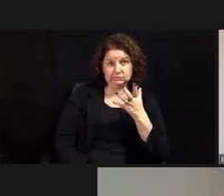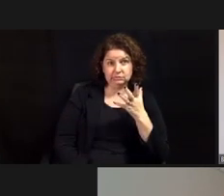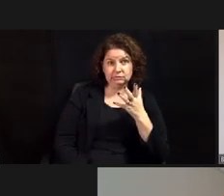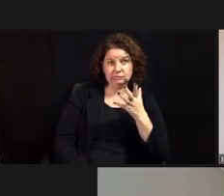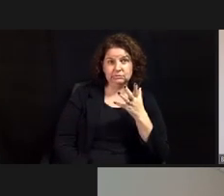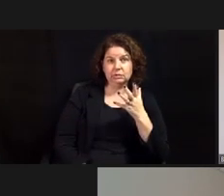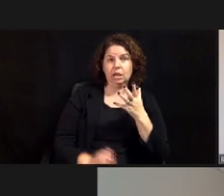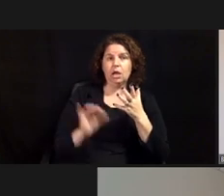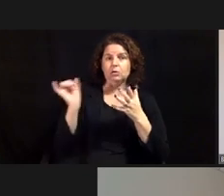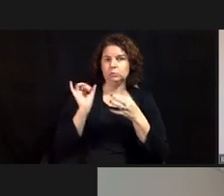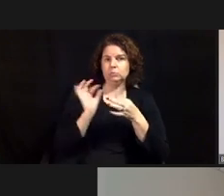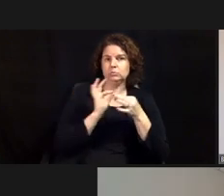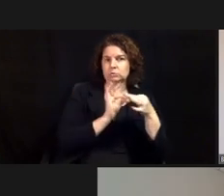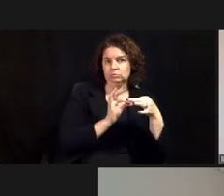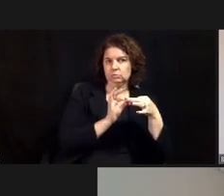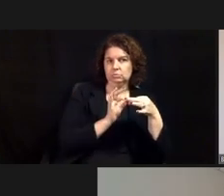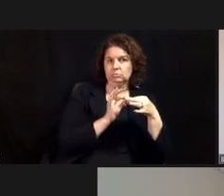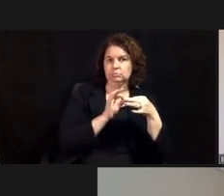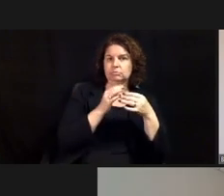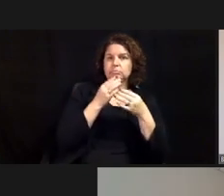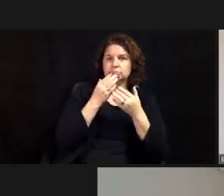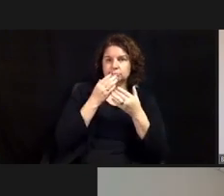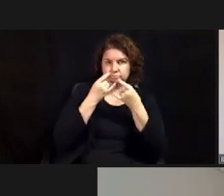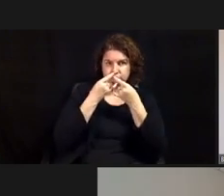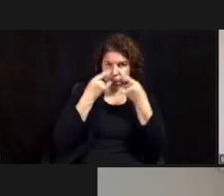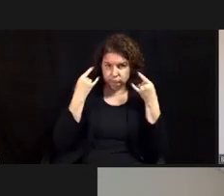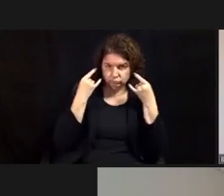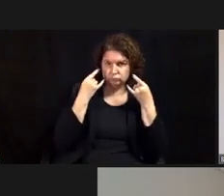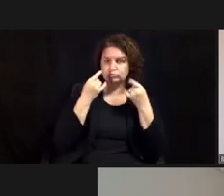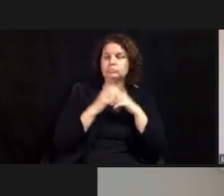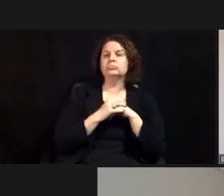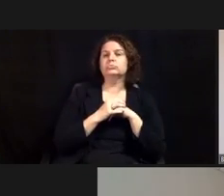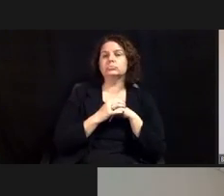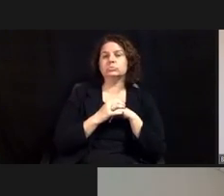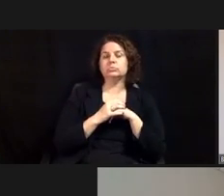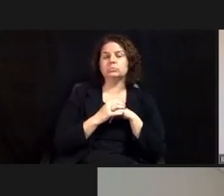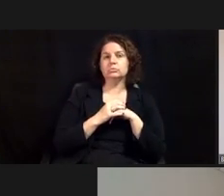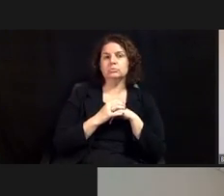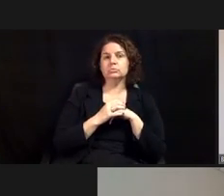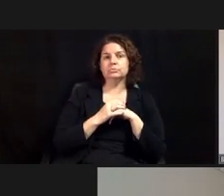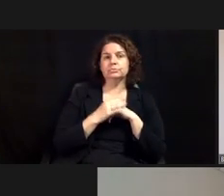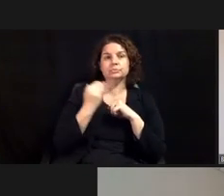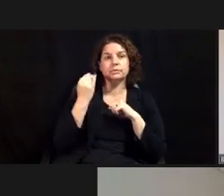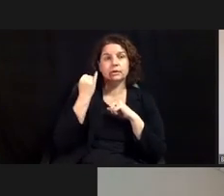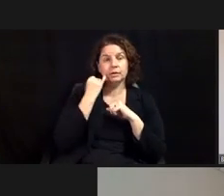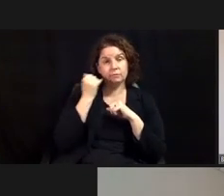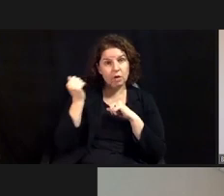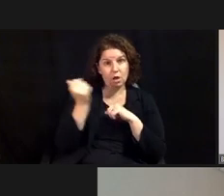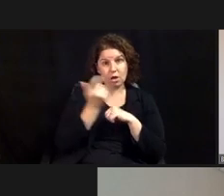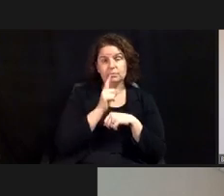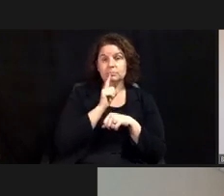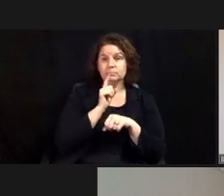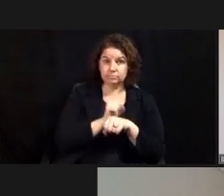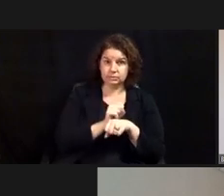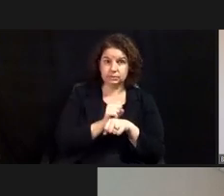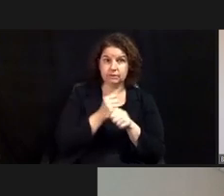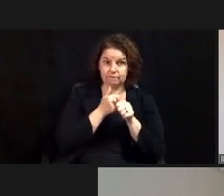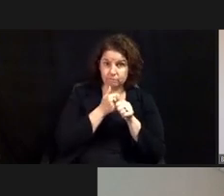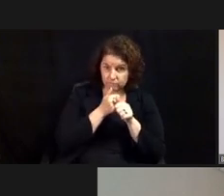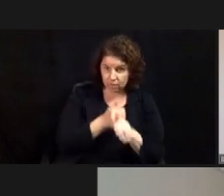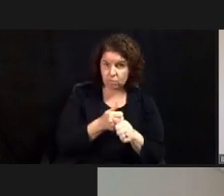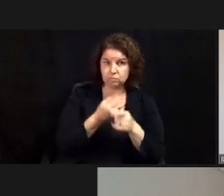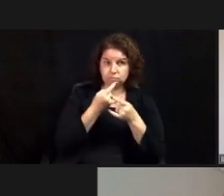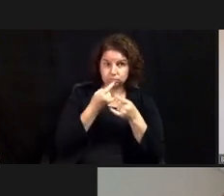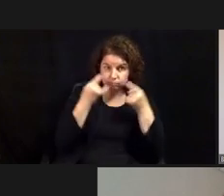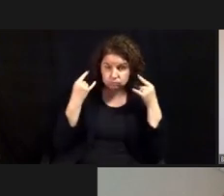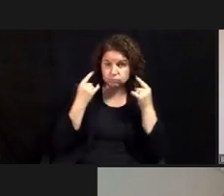coverings. If everyone does what they're supposed to do, covers their faces and maintains physical distance of 6 feet or more when